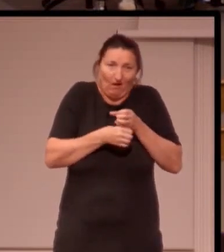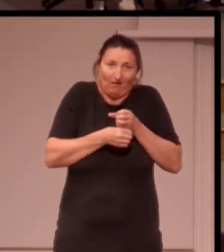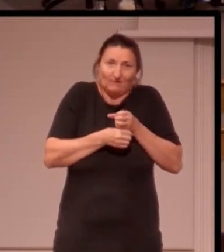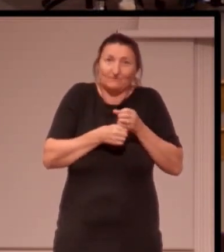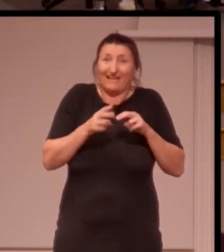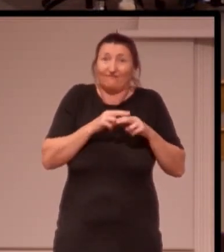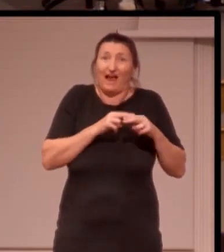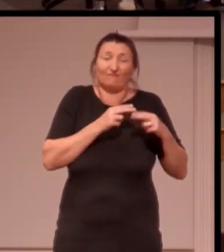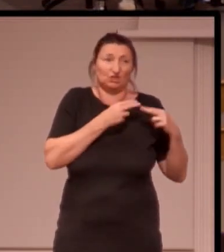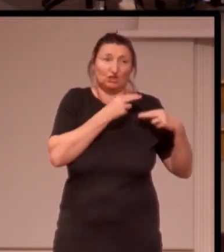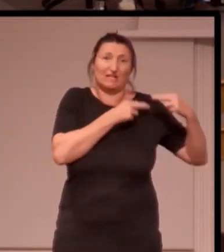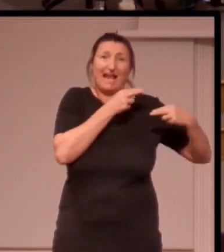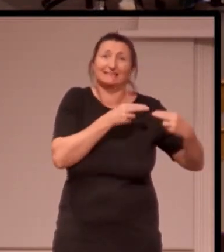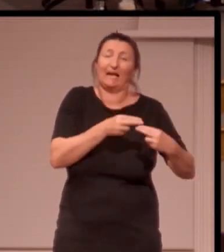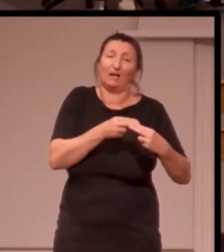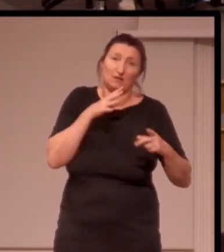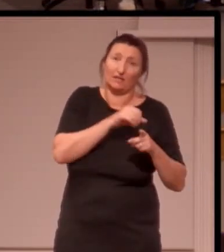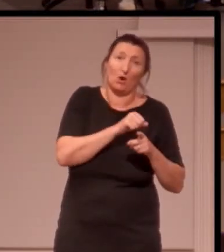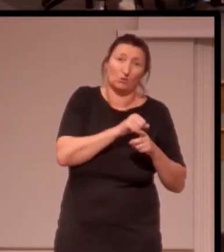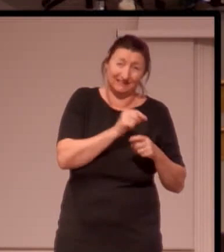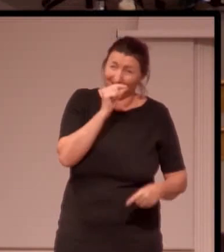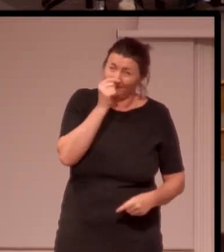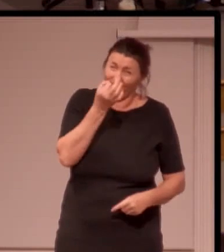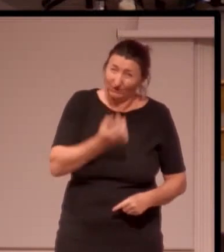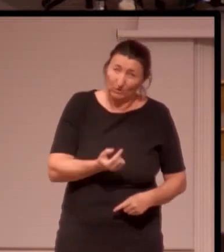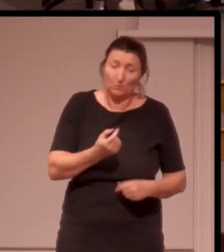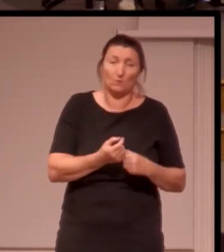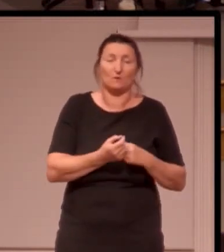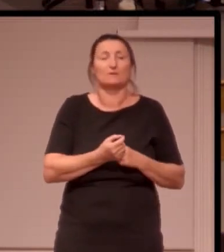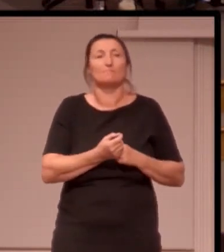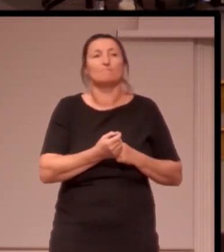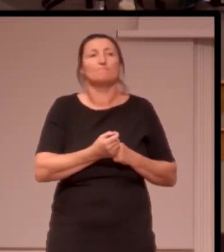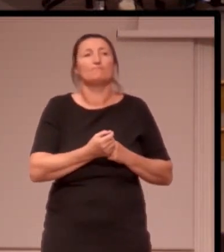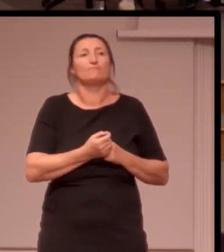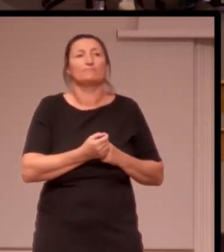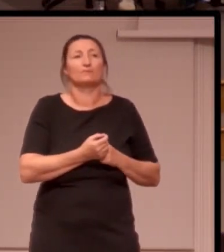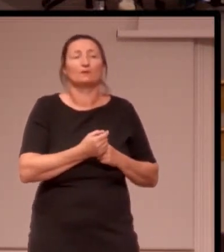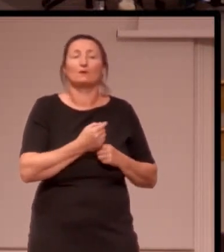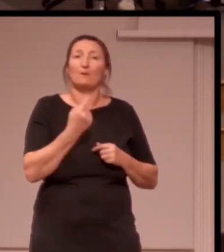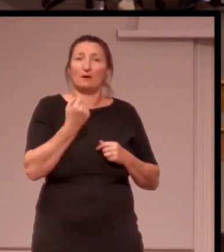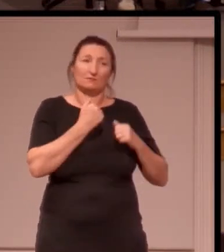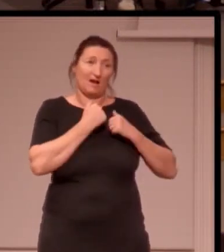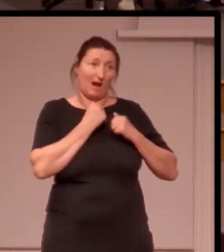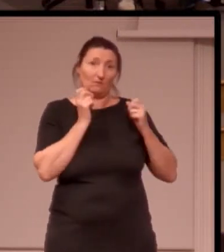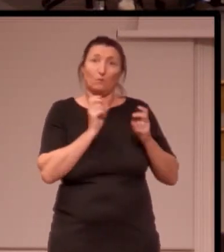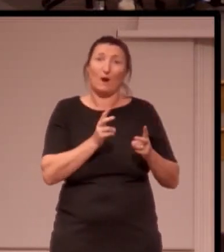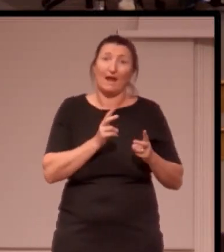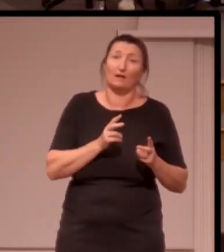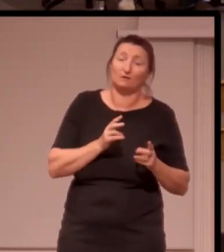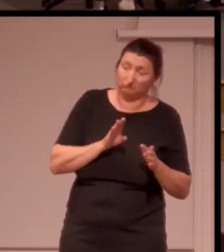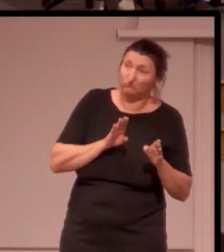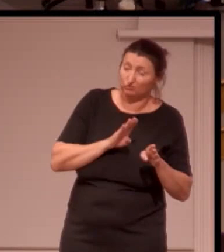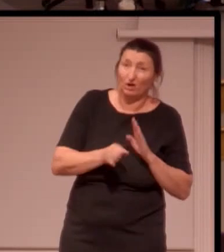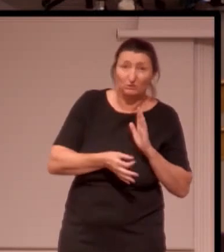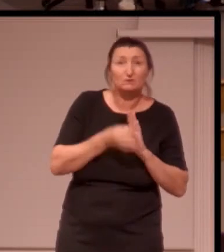genetic diagnosis. But we were really kind of spearheading a lot of that research and doing really, really good stuff to kind of improve that.